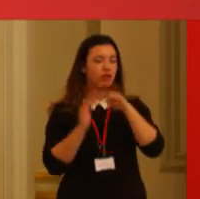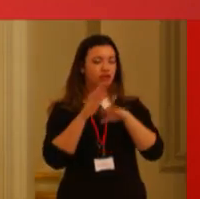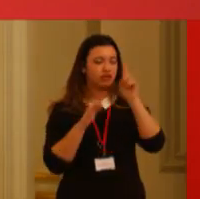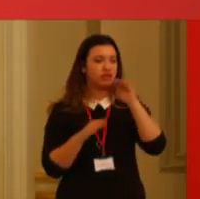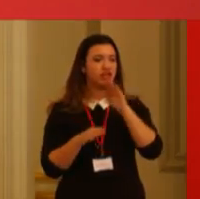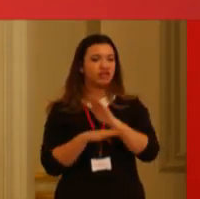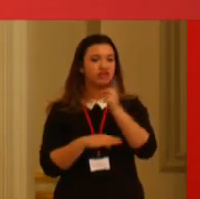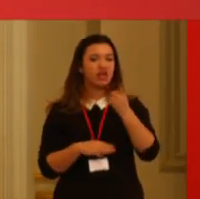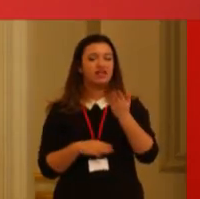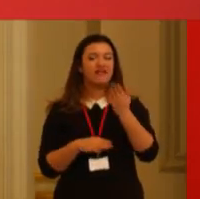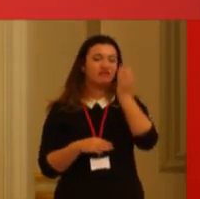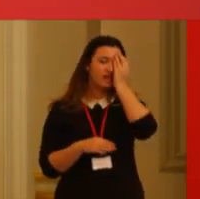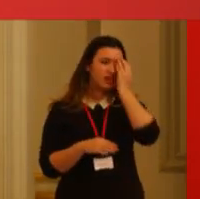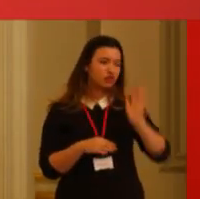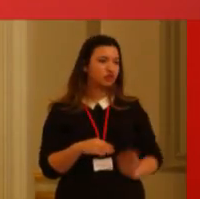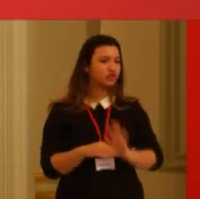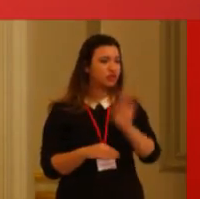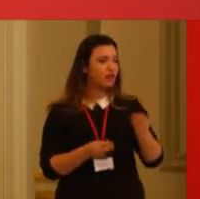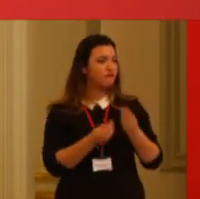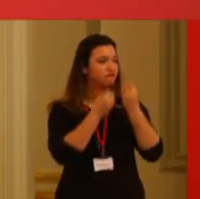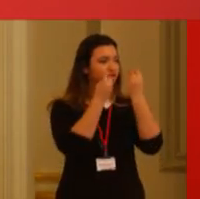in Coventry Circle, and